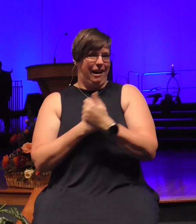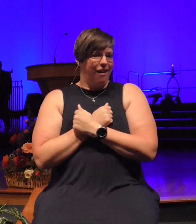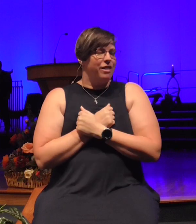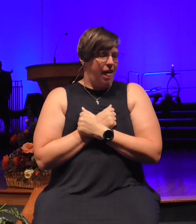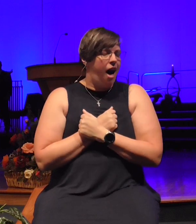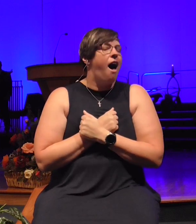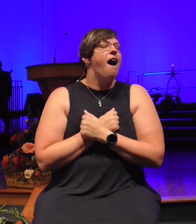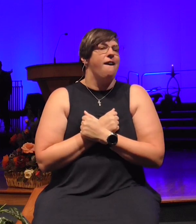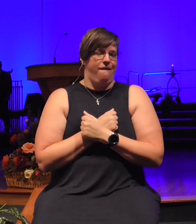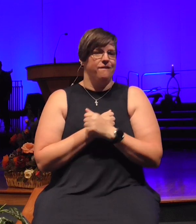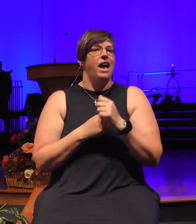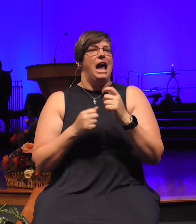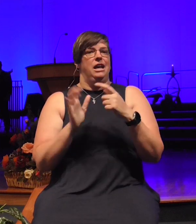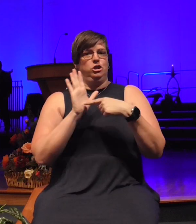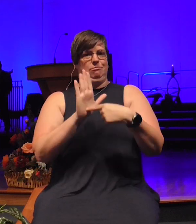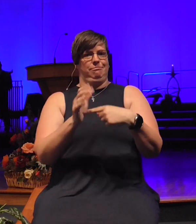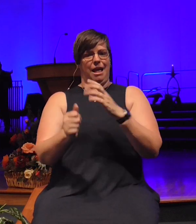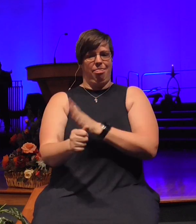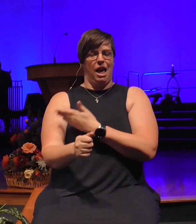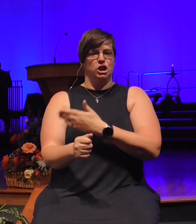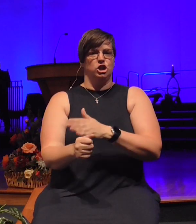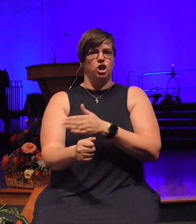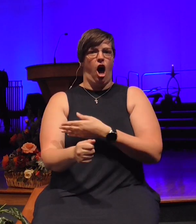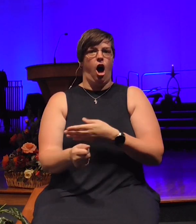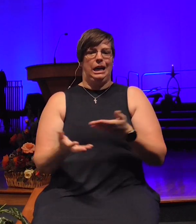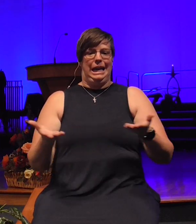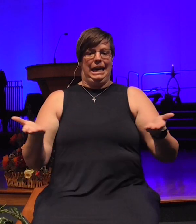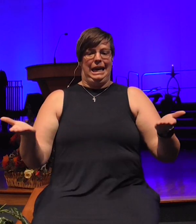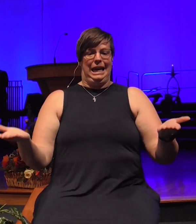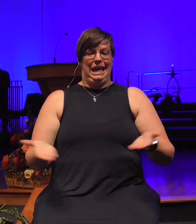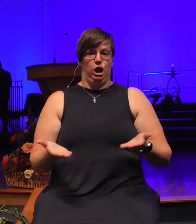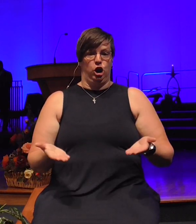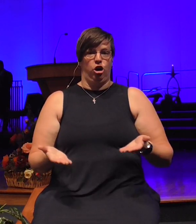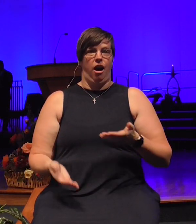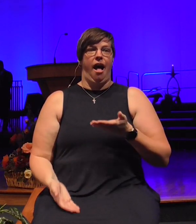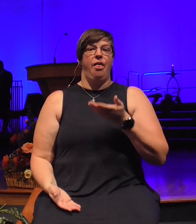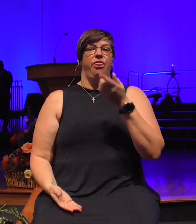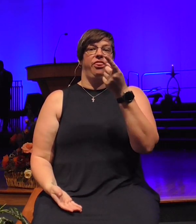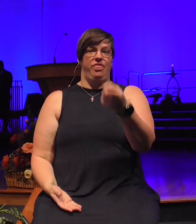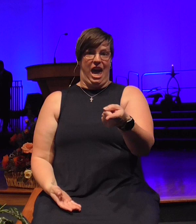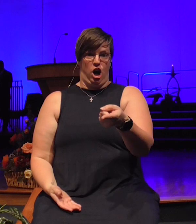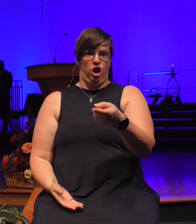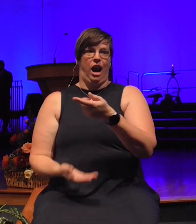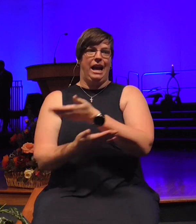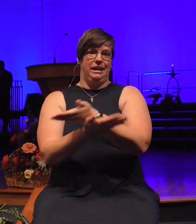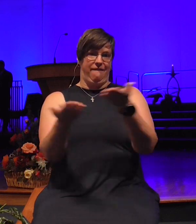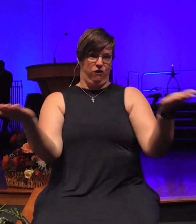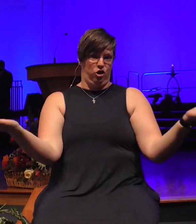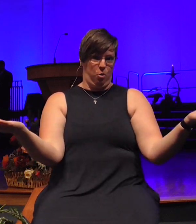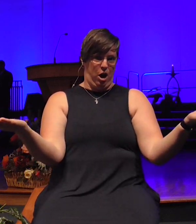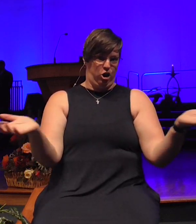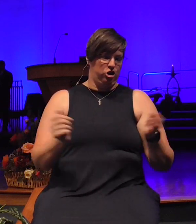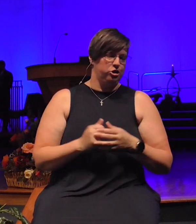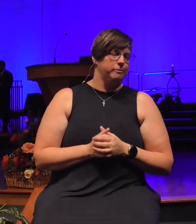understanding of love can be encapsulated in the song Here, There, and Everywhere.